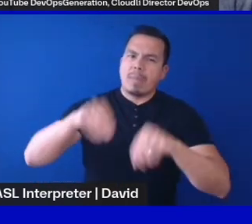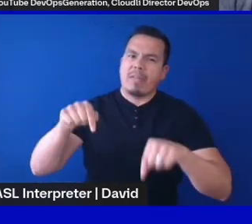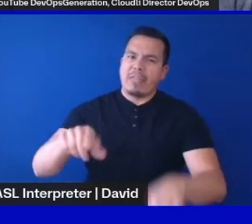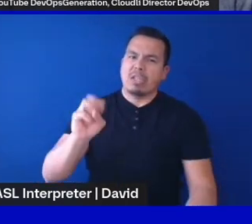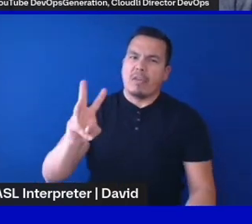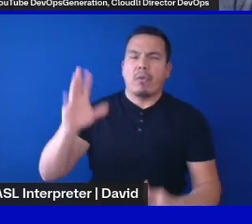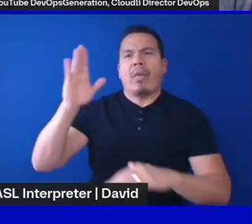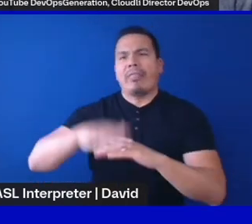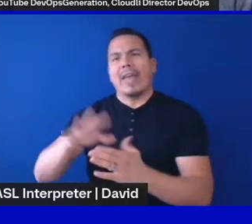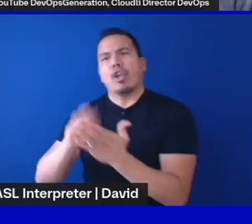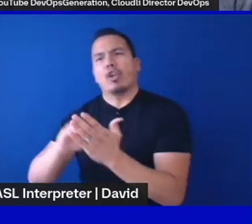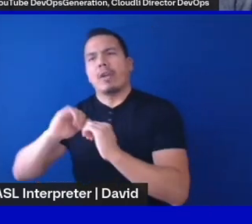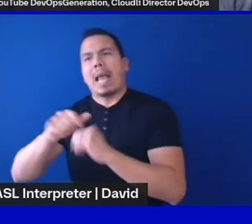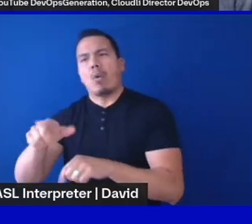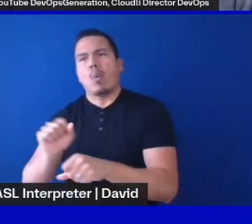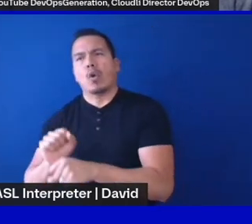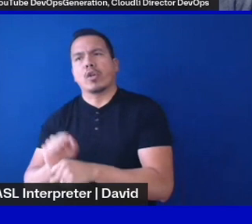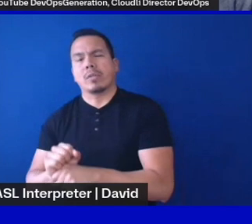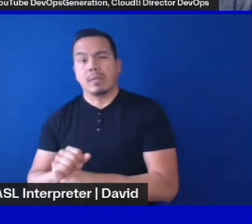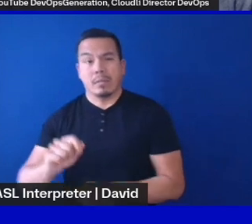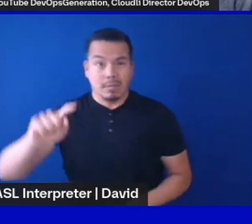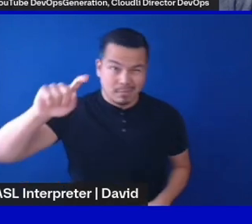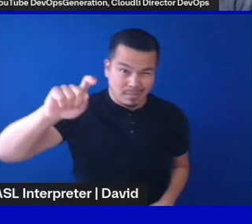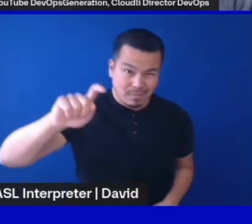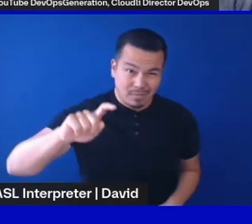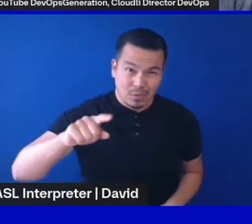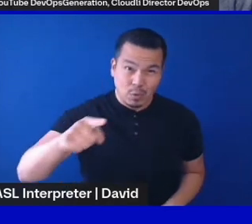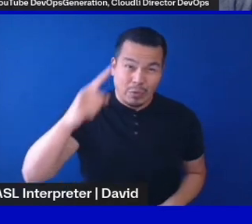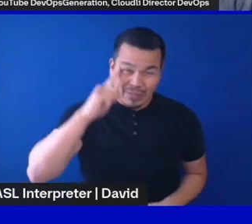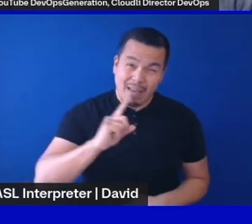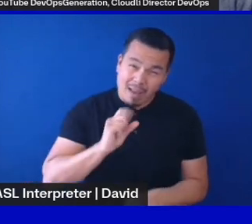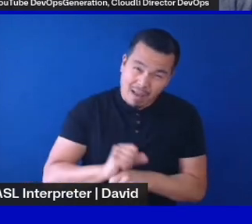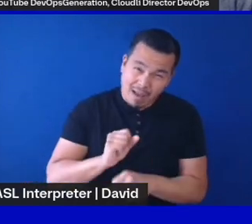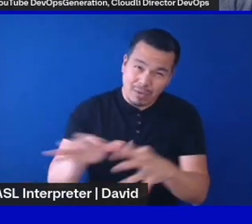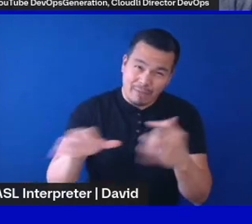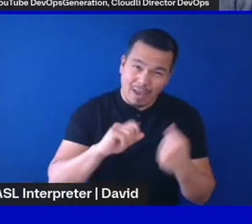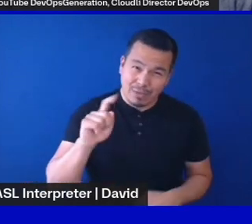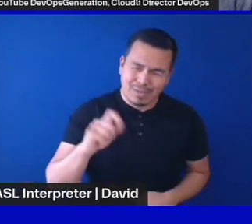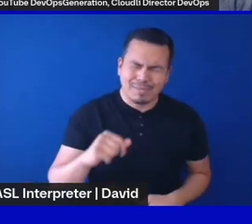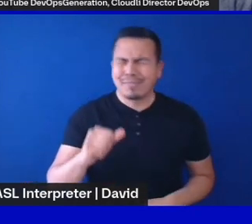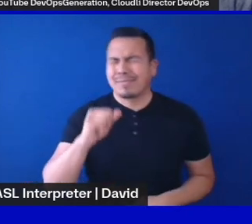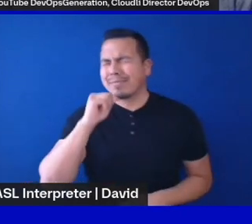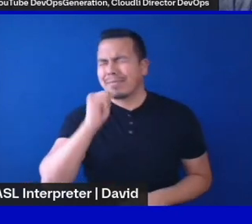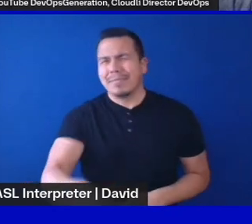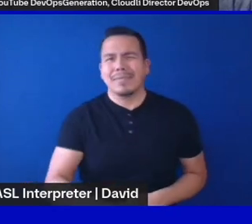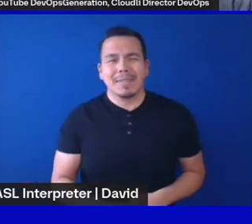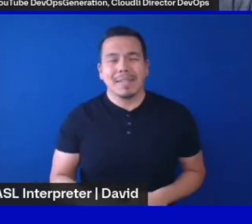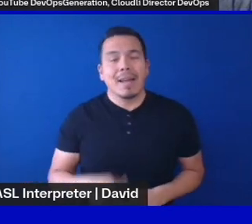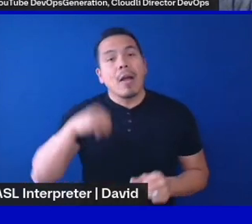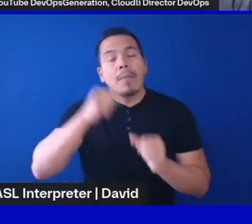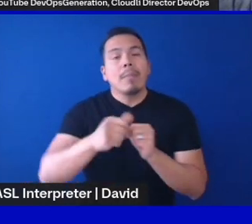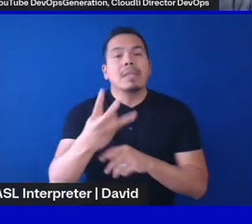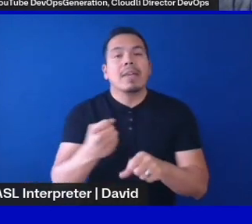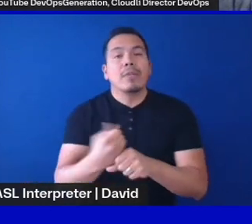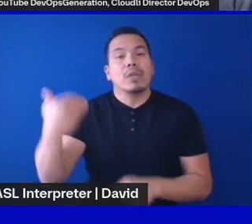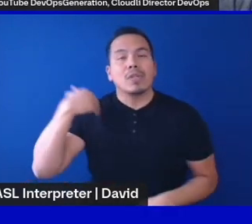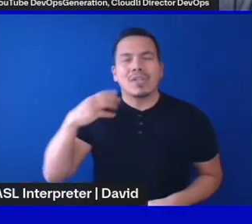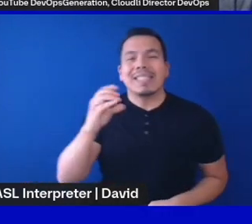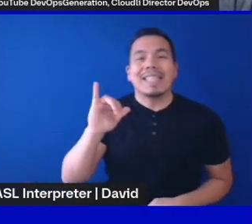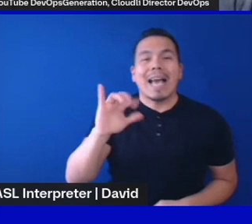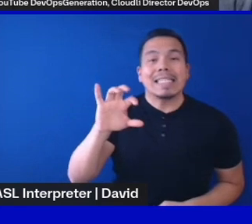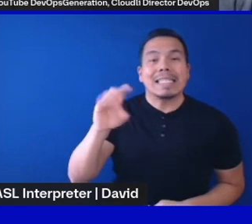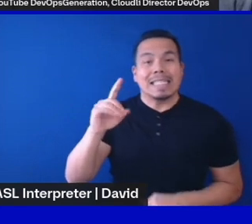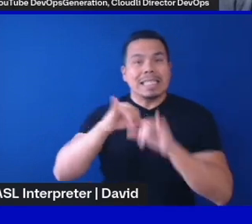works. Really? Really? You think it's going to be faster? Come on. No, it won't. I remember a few years ago when I was looking for a good CI/CD system,